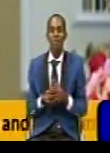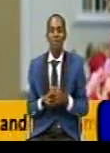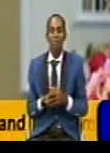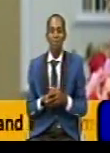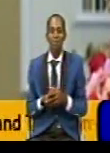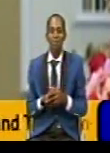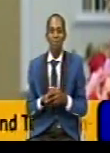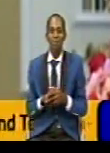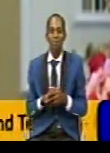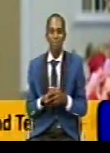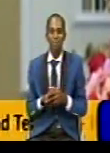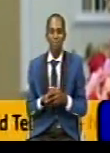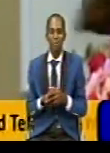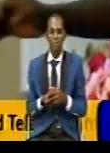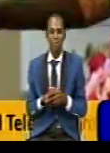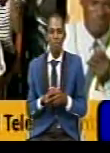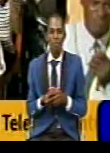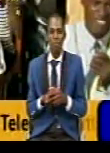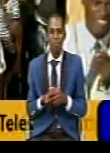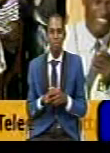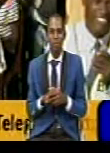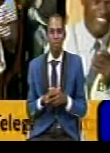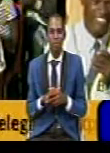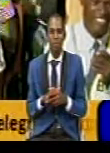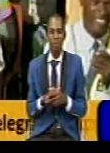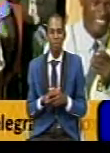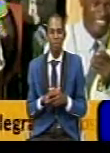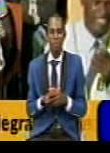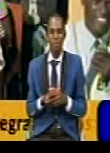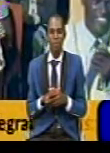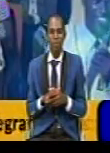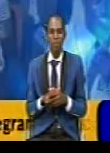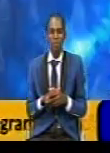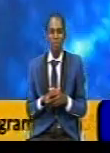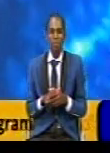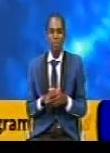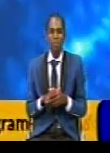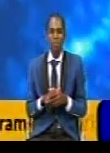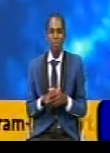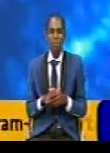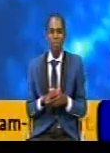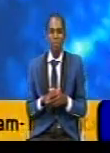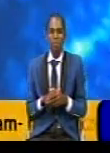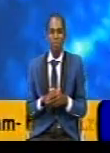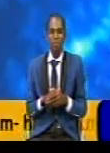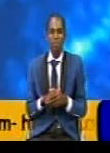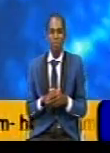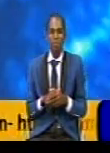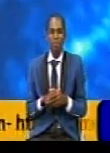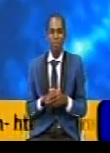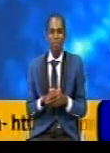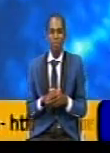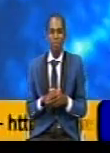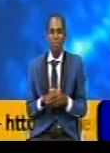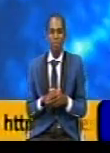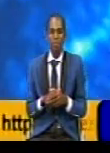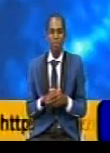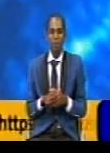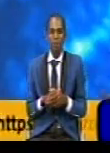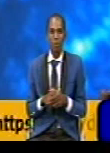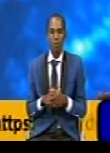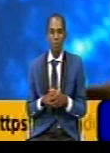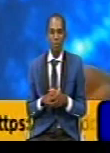glory to God. Amen. Your name, please. Your name. My name is Lucky. Lucky what? Lucky Toro.